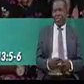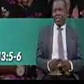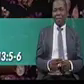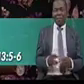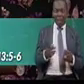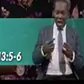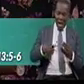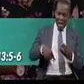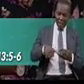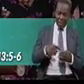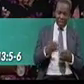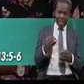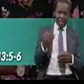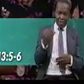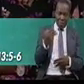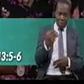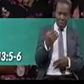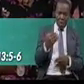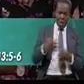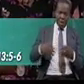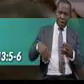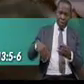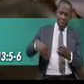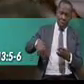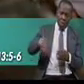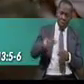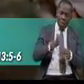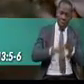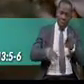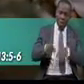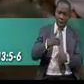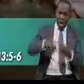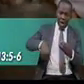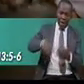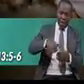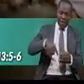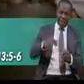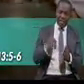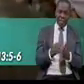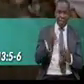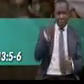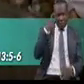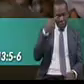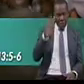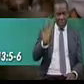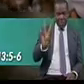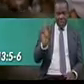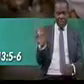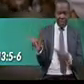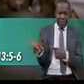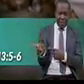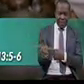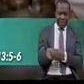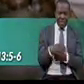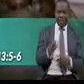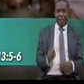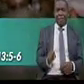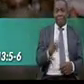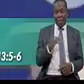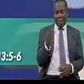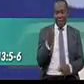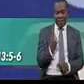7 days. Look at verse 31. In verse 31, by faith, the harlot Rahab